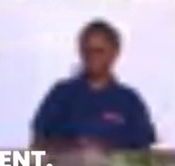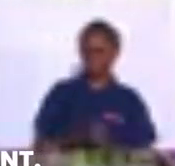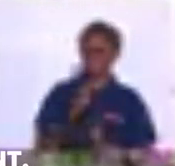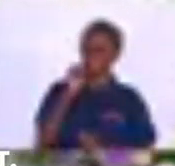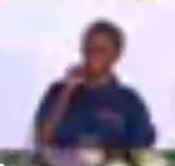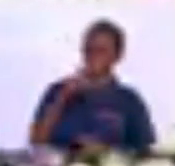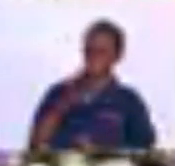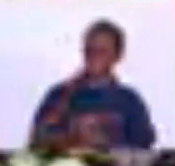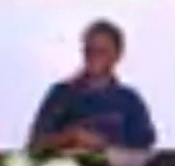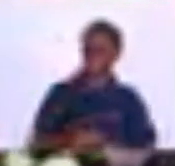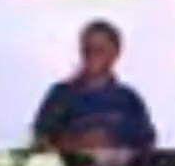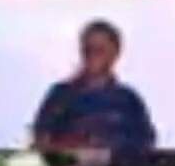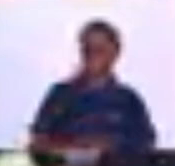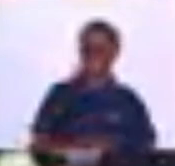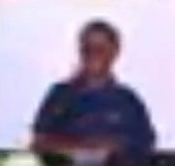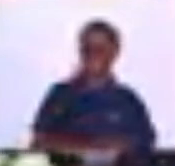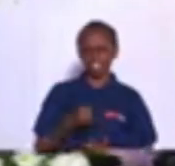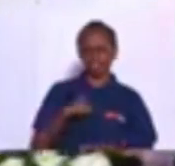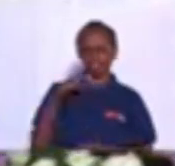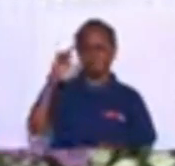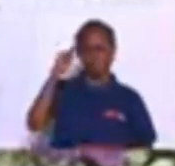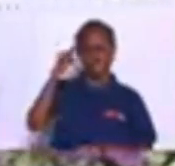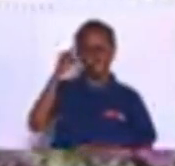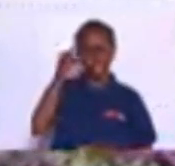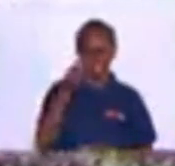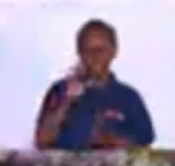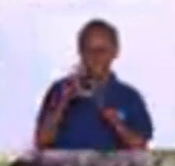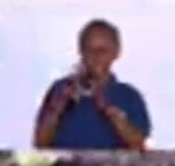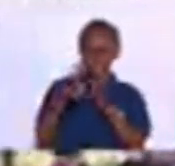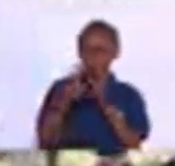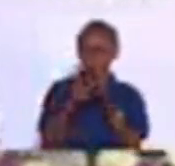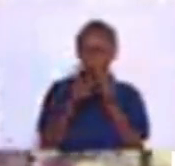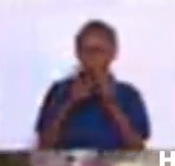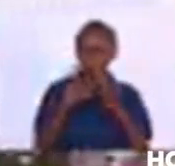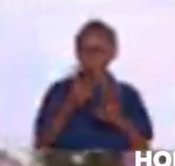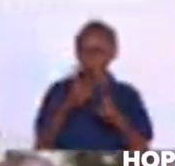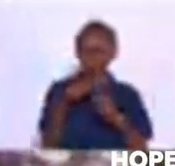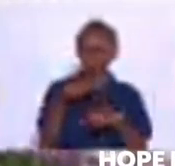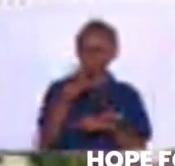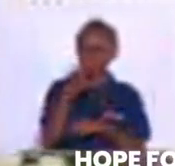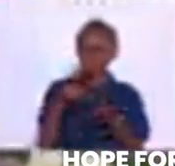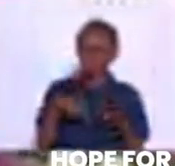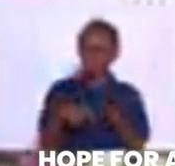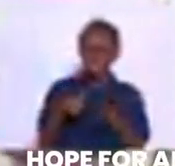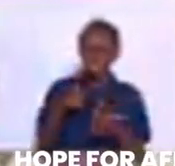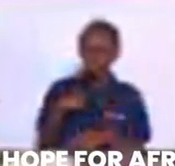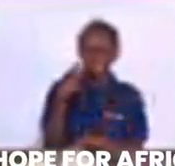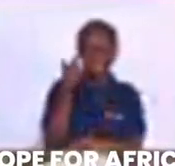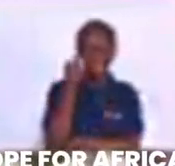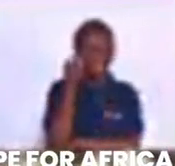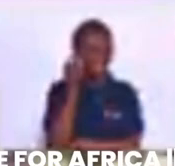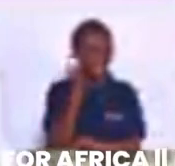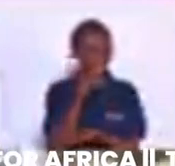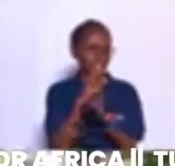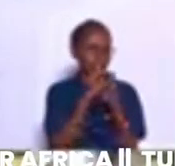Yes. I think we'll touch this later, but let me tell you this. I don't understand.